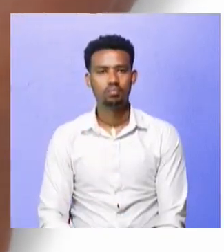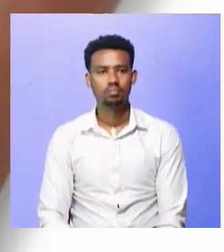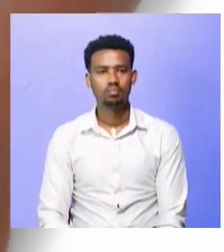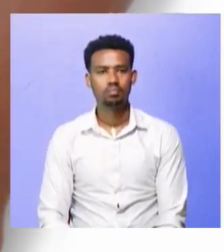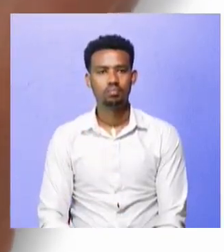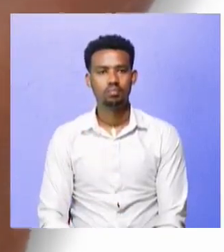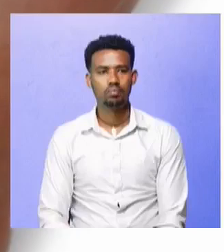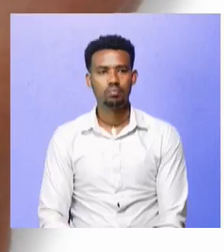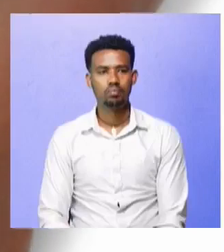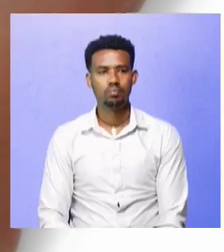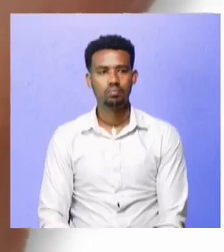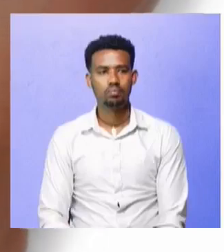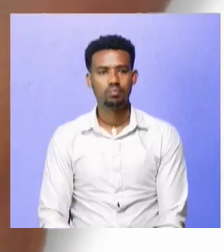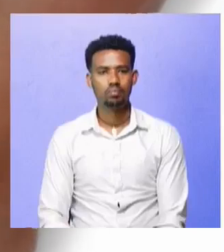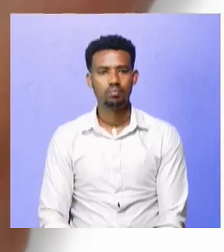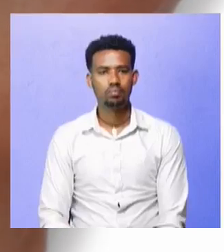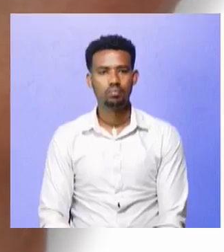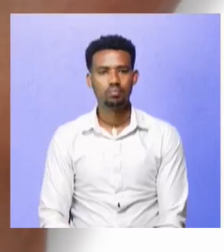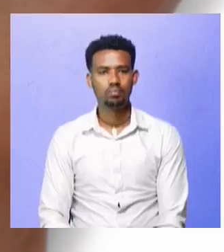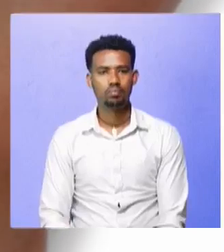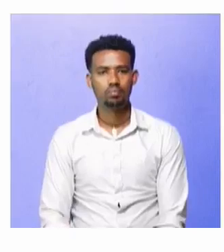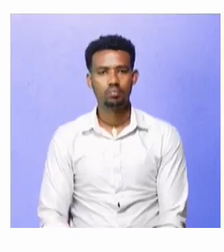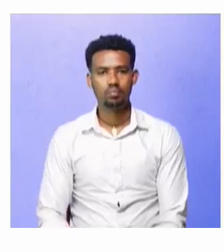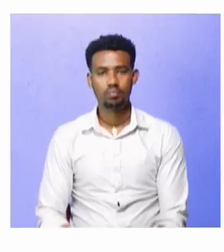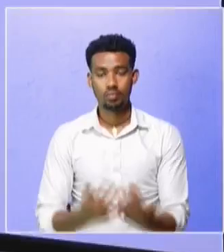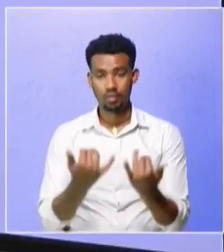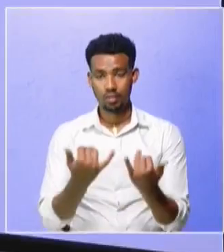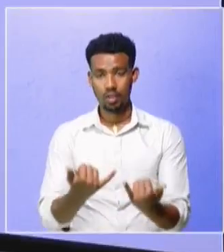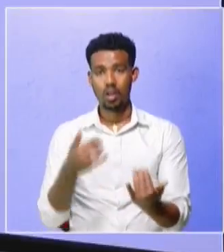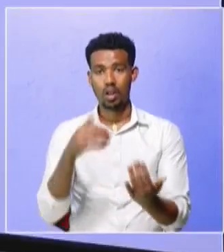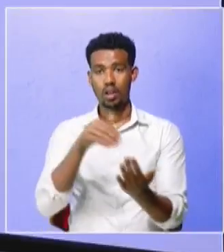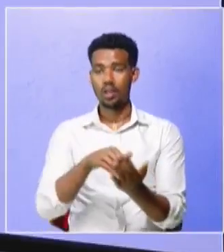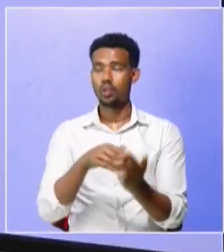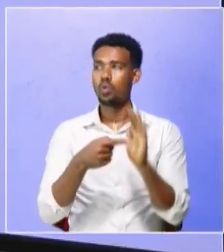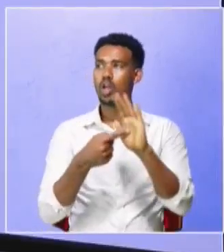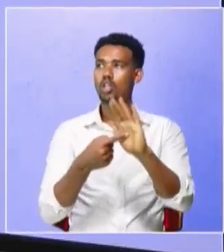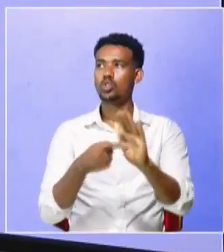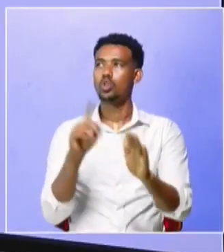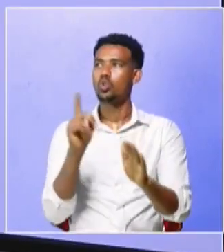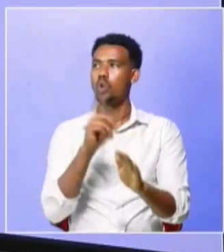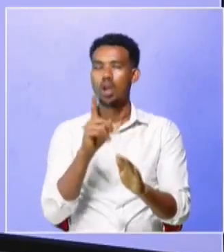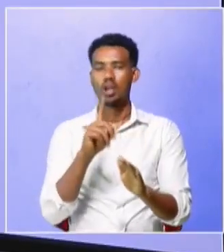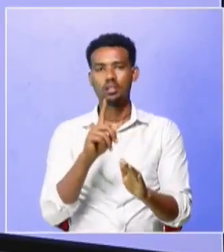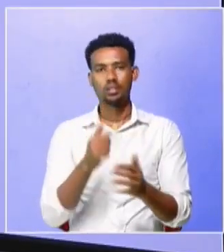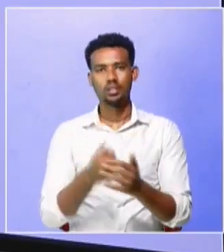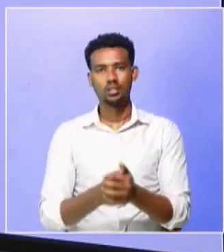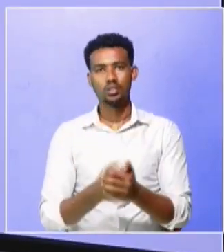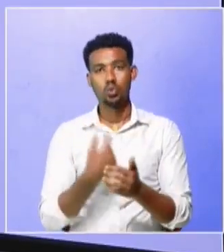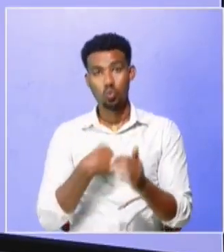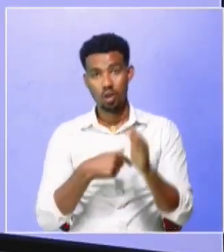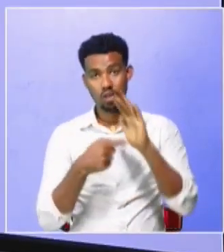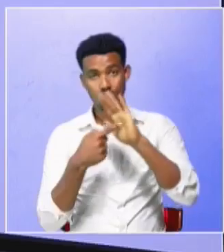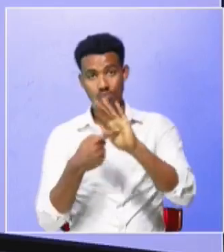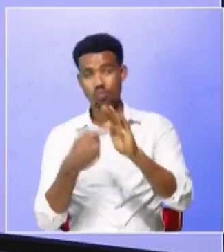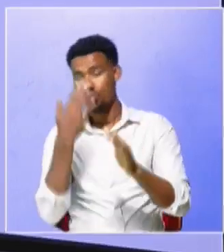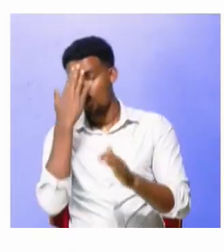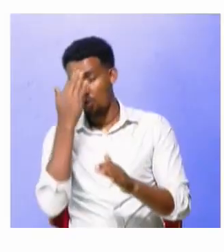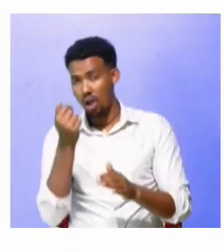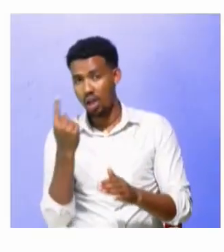the race. So again, we are showing what? We are showing why